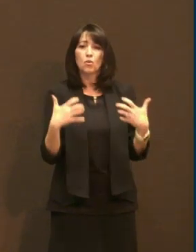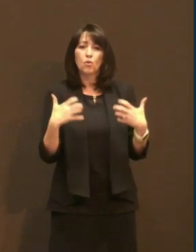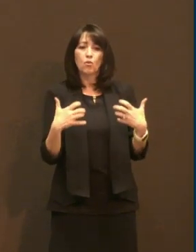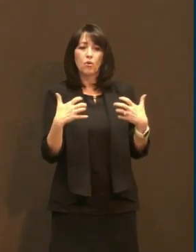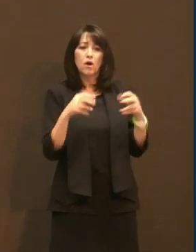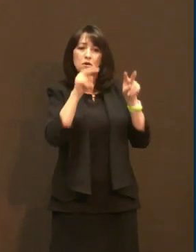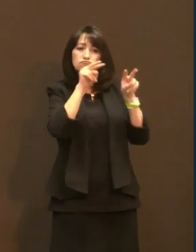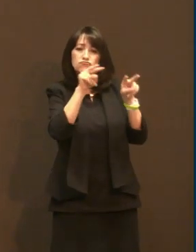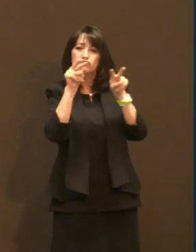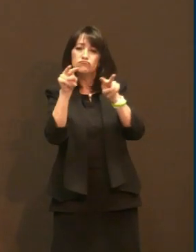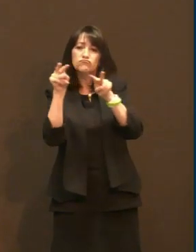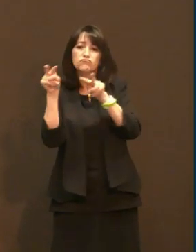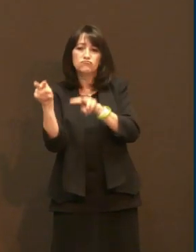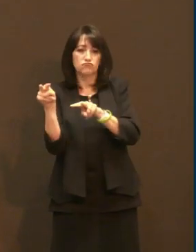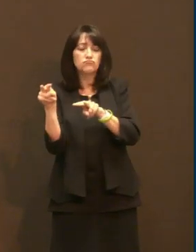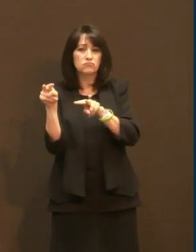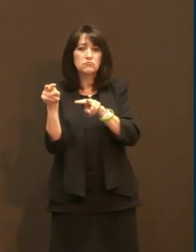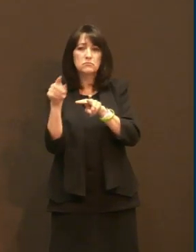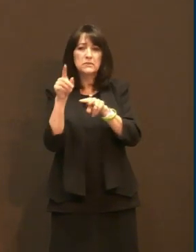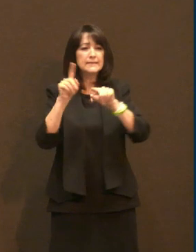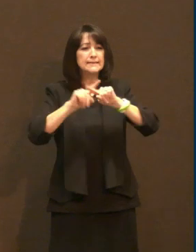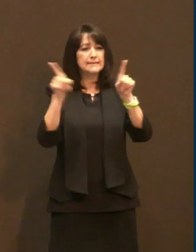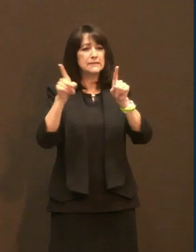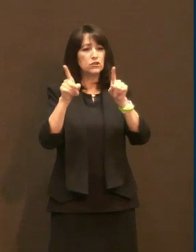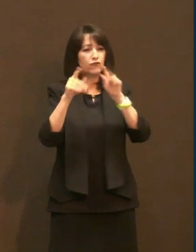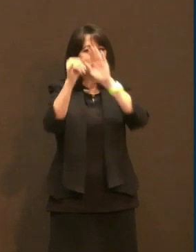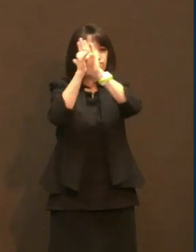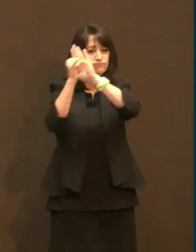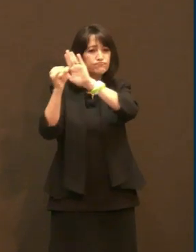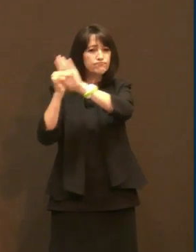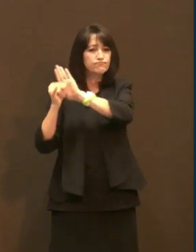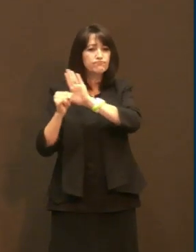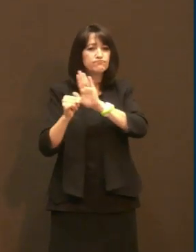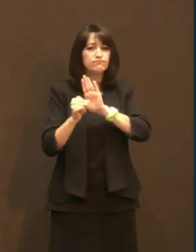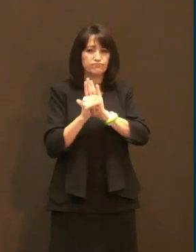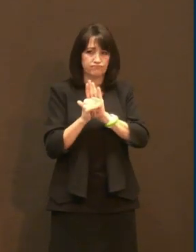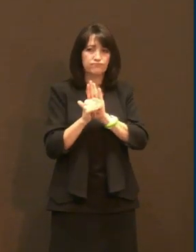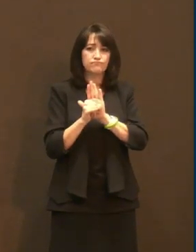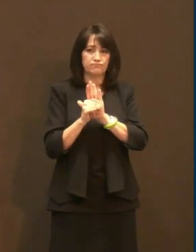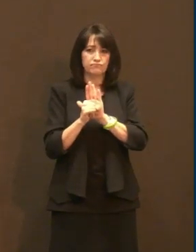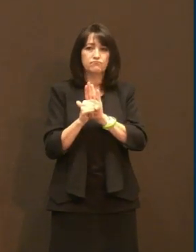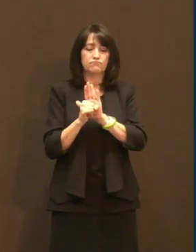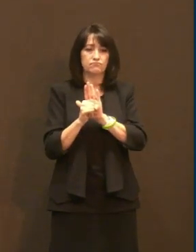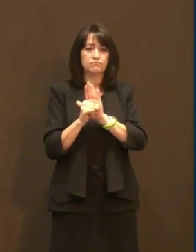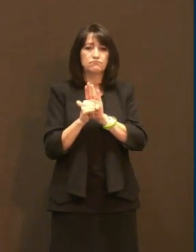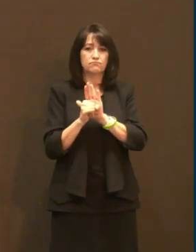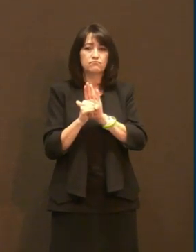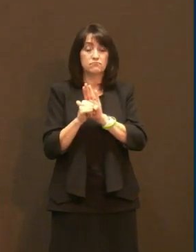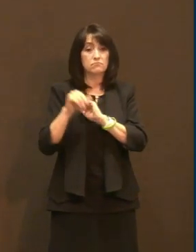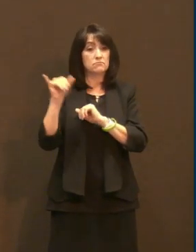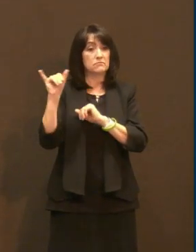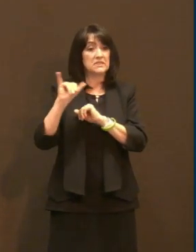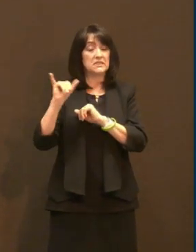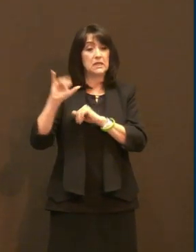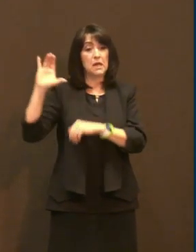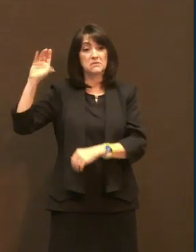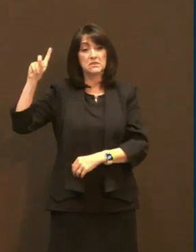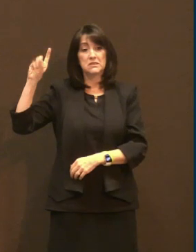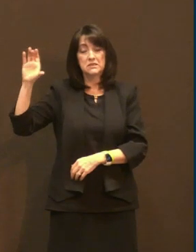series of indicators with a 14-day view, which is what the White House Task Force and the CDC